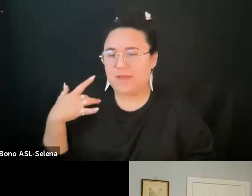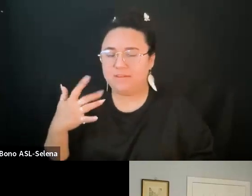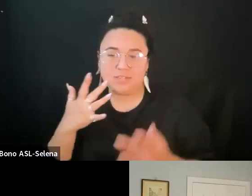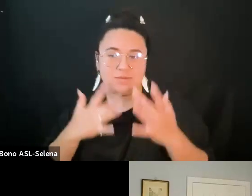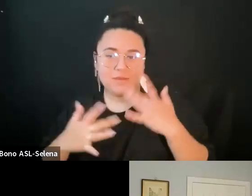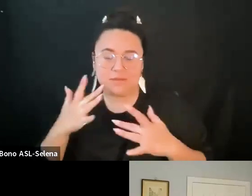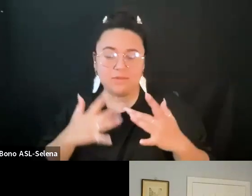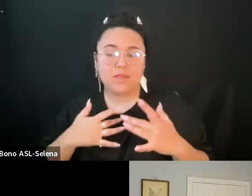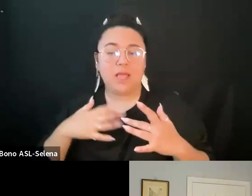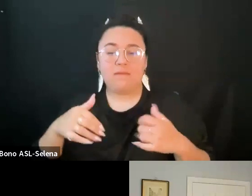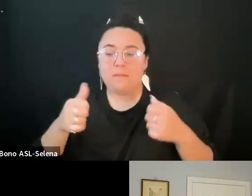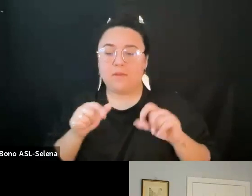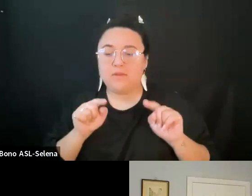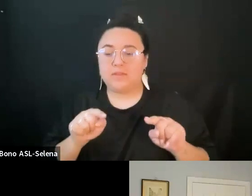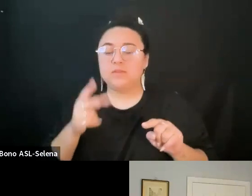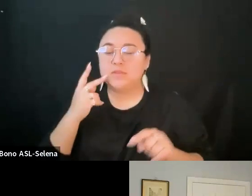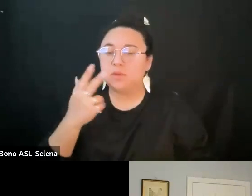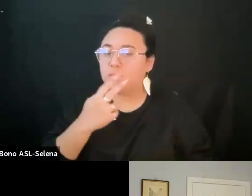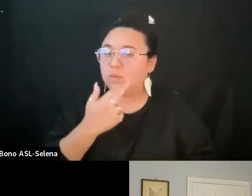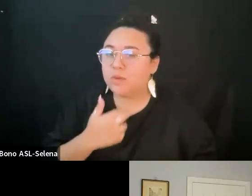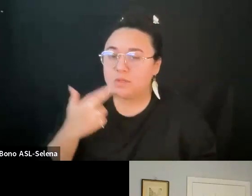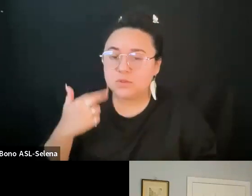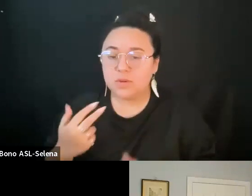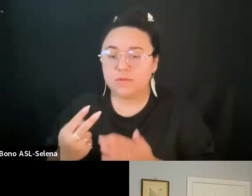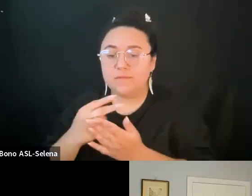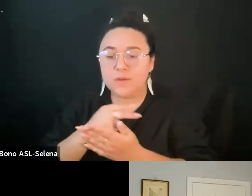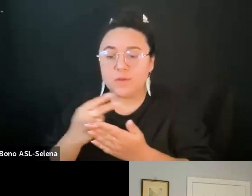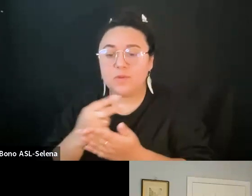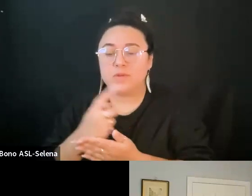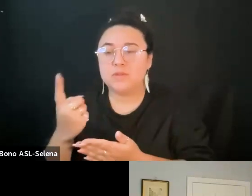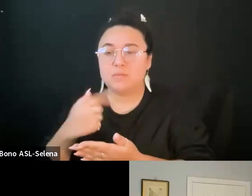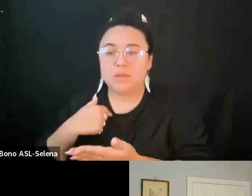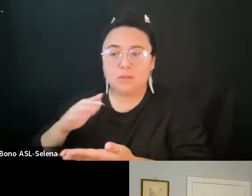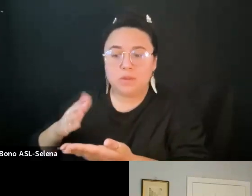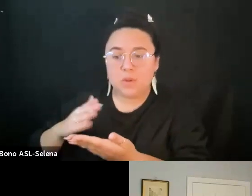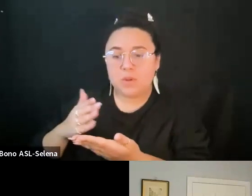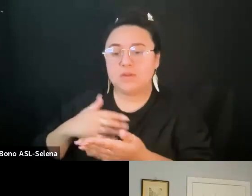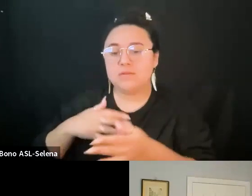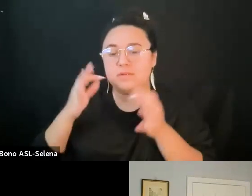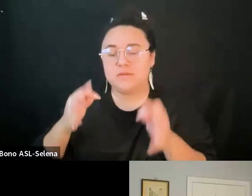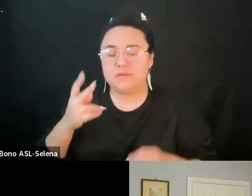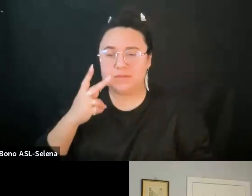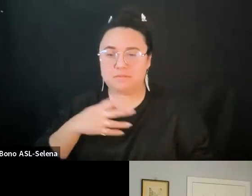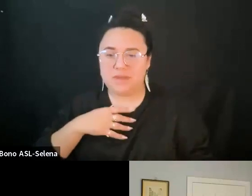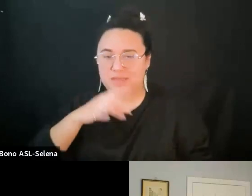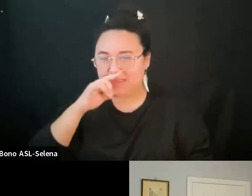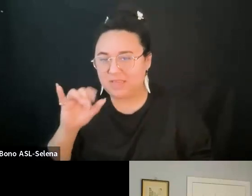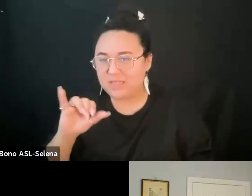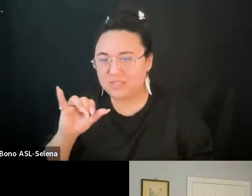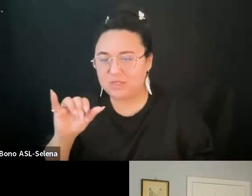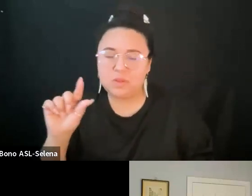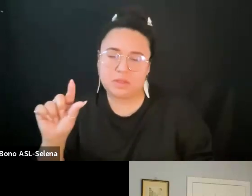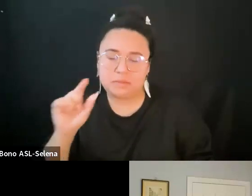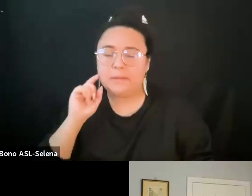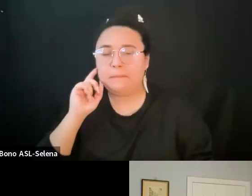see restaurant reviews and maybe something that I'm cooking. Definitely see my kiddos a little bit.